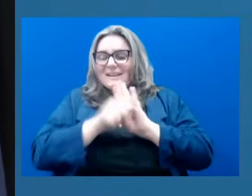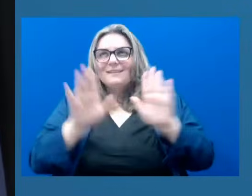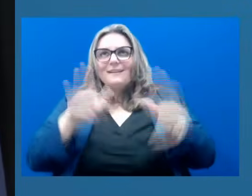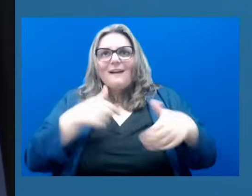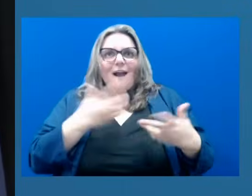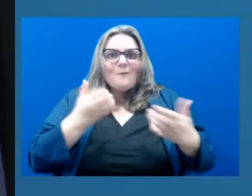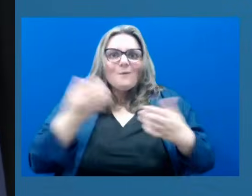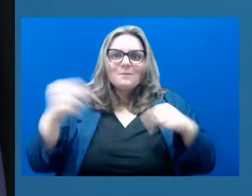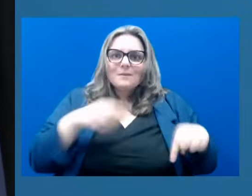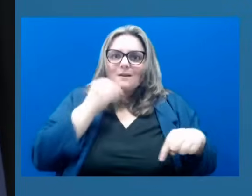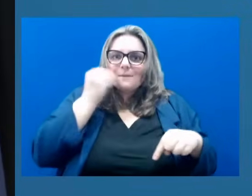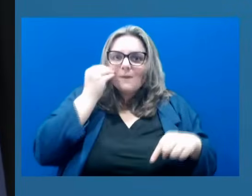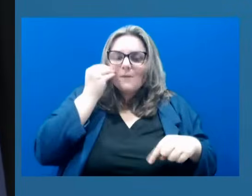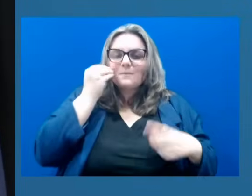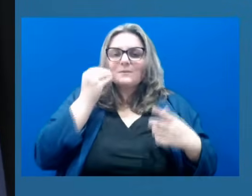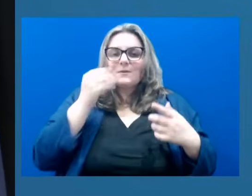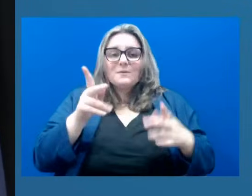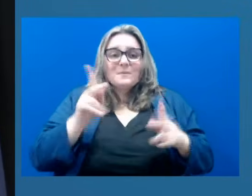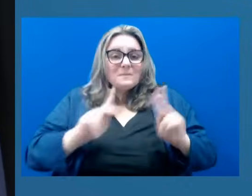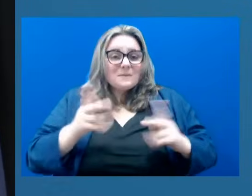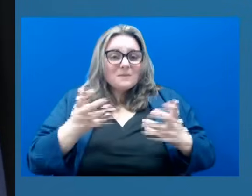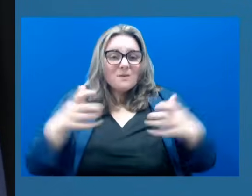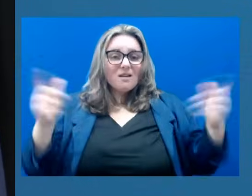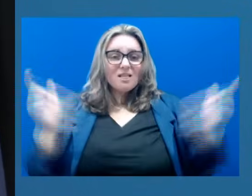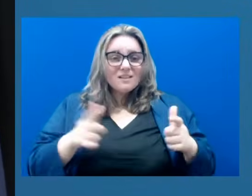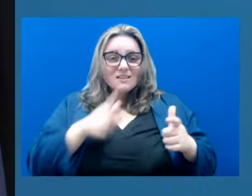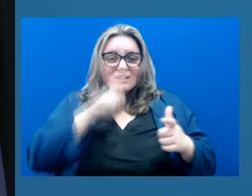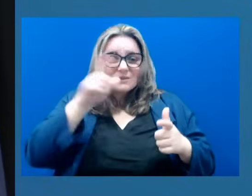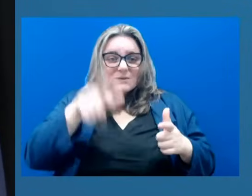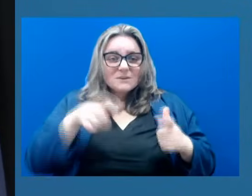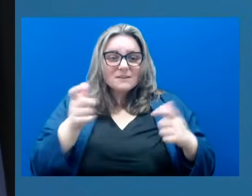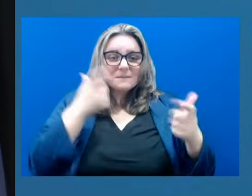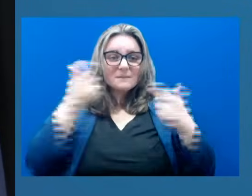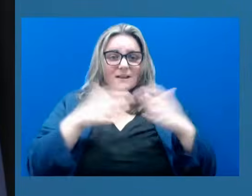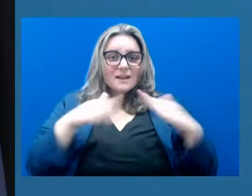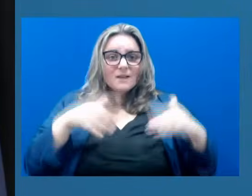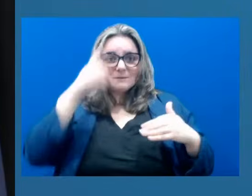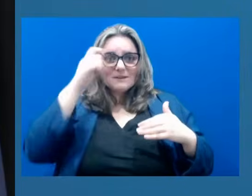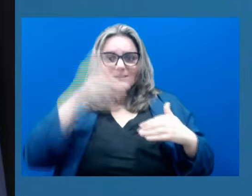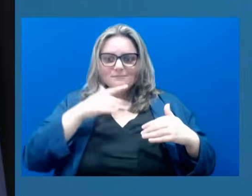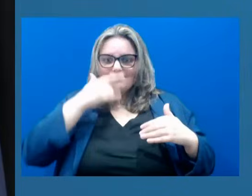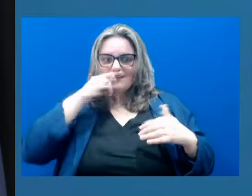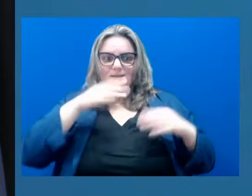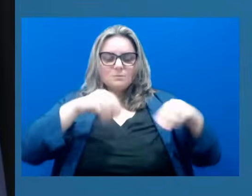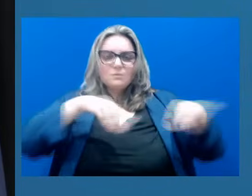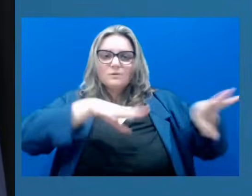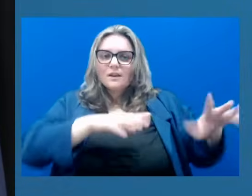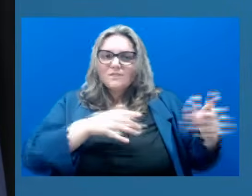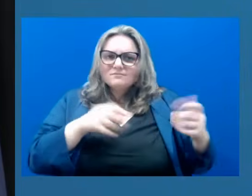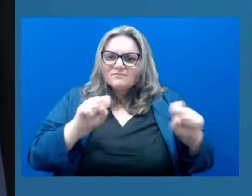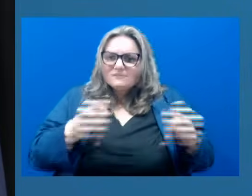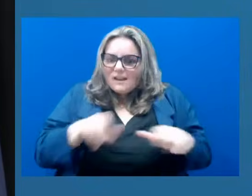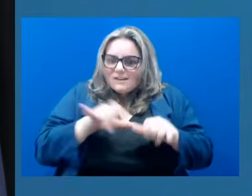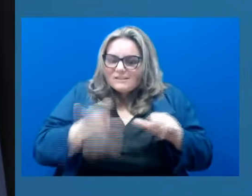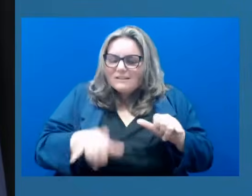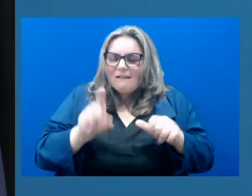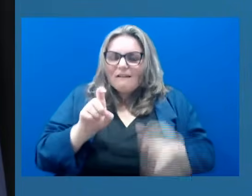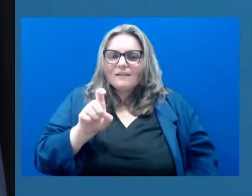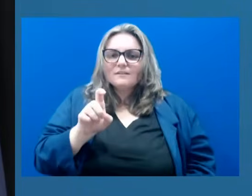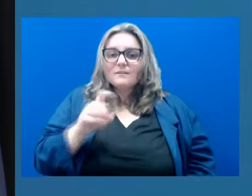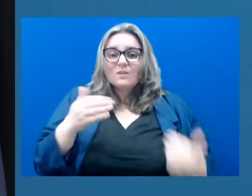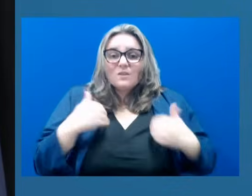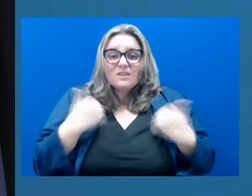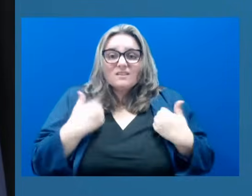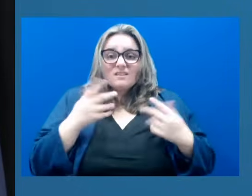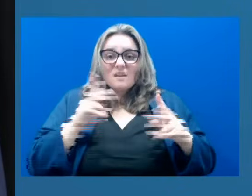to downsize. They love their community, but they don't need the big house because the kids are gone. You know, can they still live in their communities? Or the young people just say, I went to school around here.